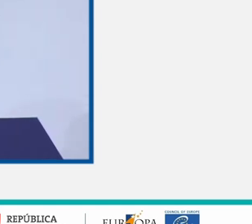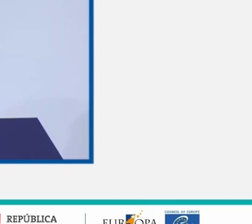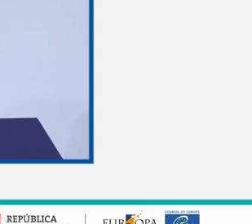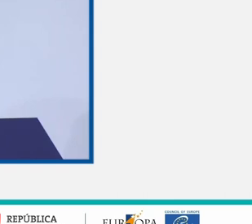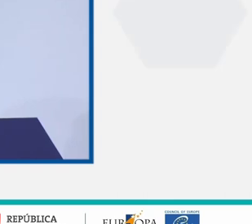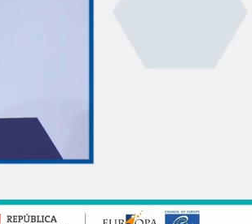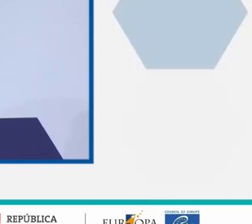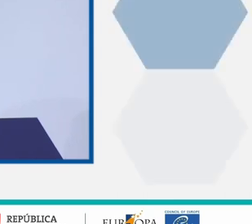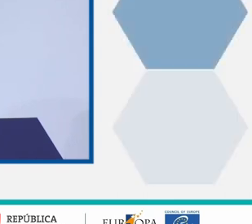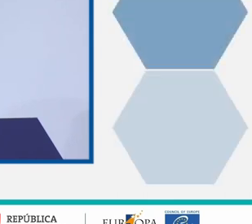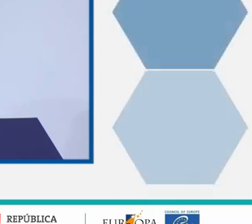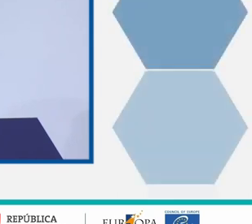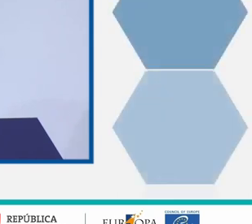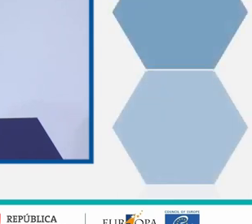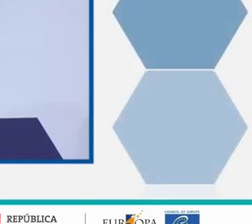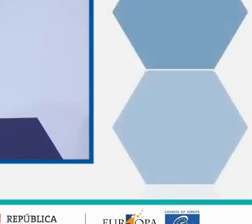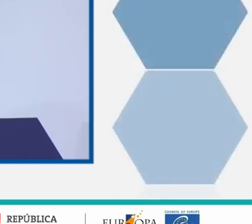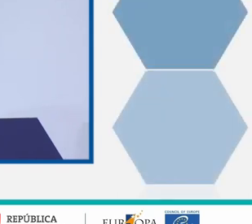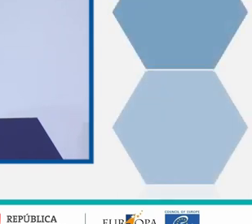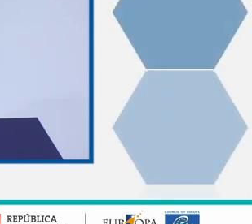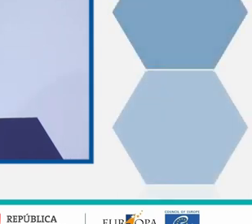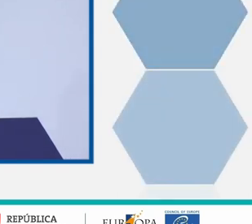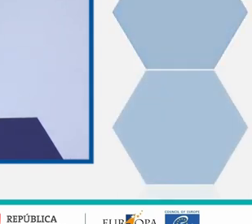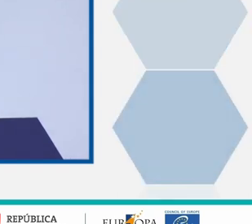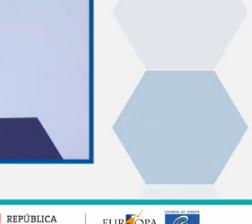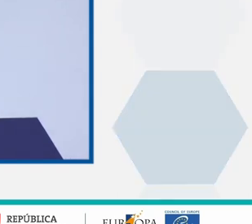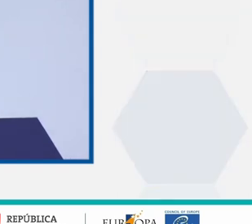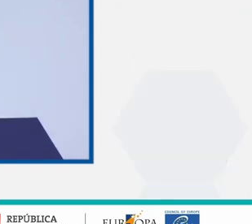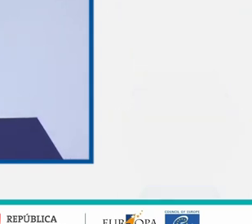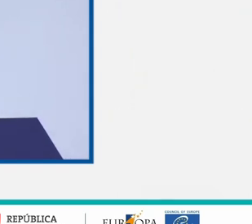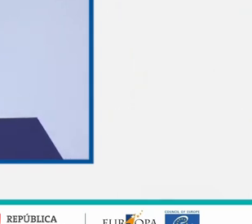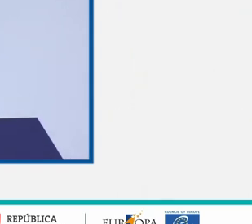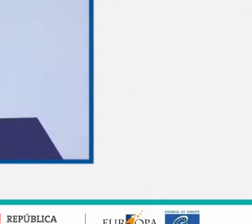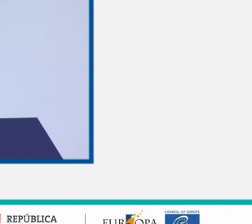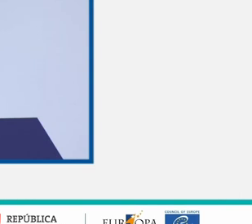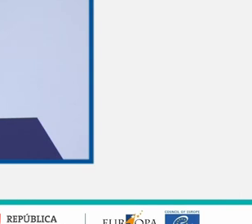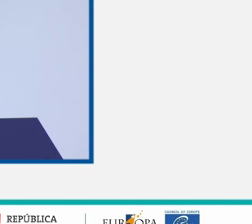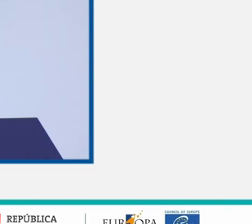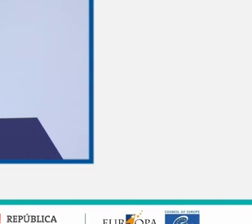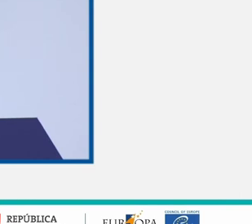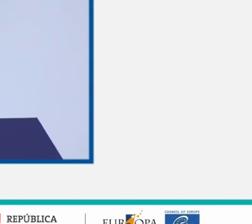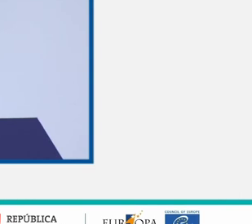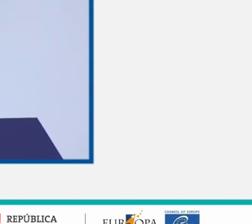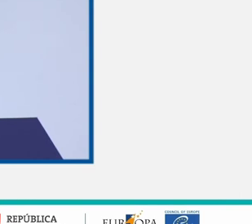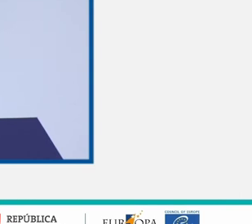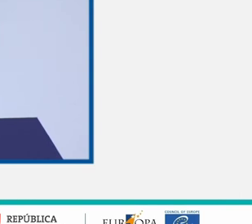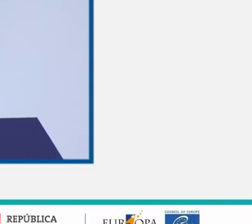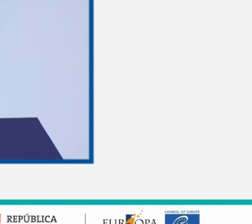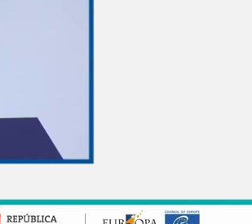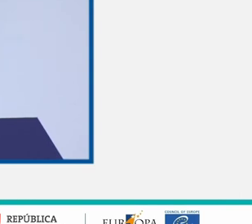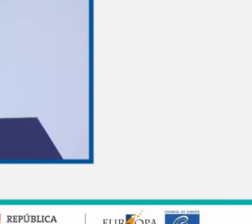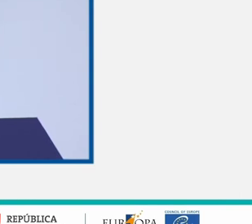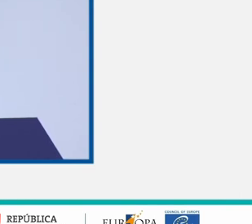Matosinhos, just to tell you that Matosinhos, as a resilient city, has been working on the development of resilience